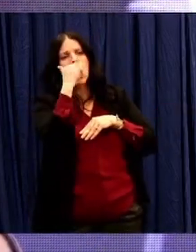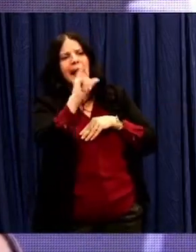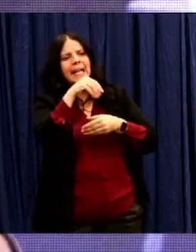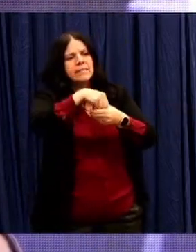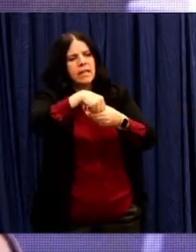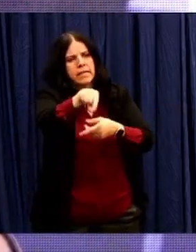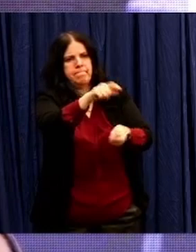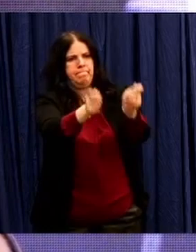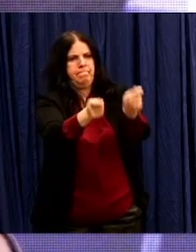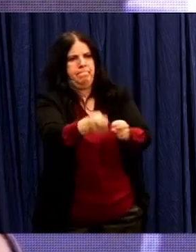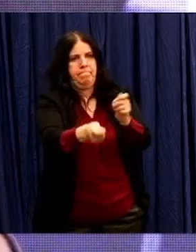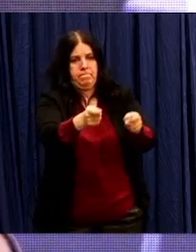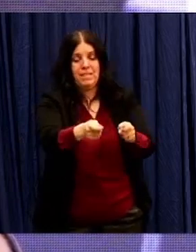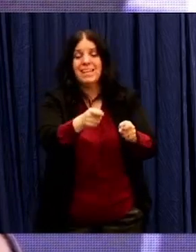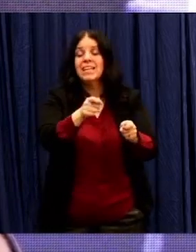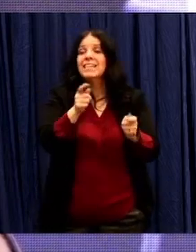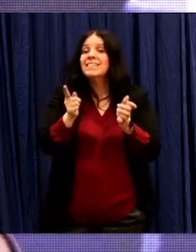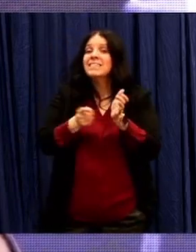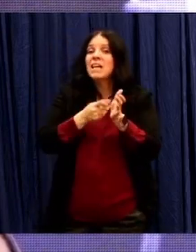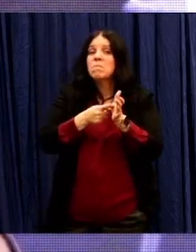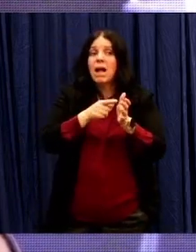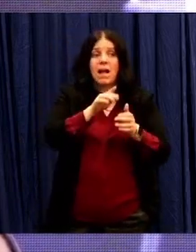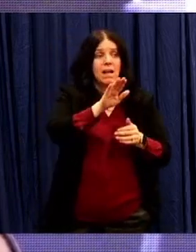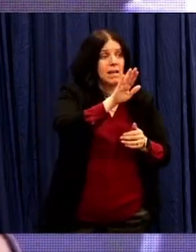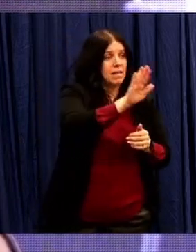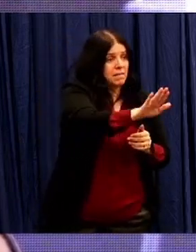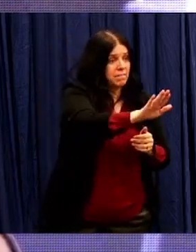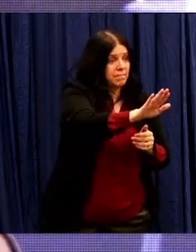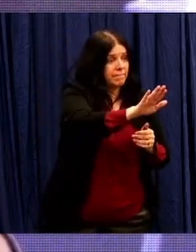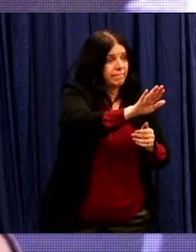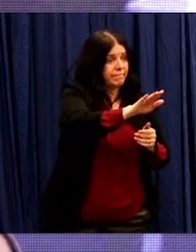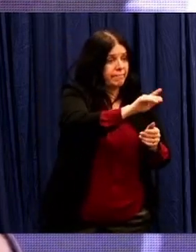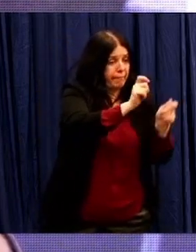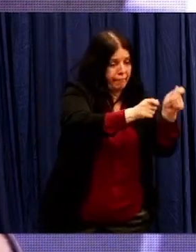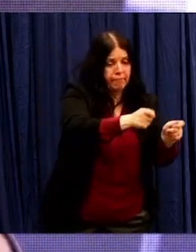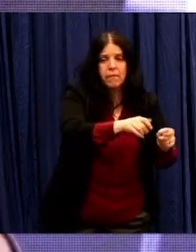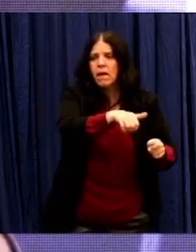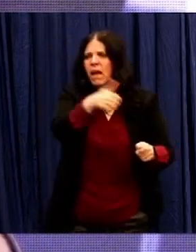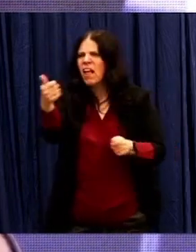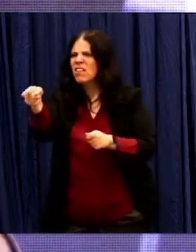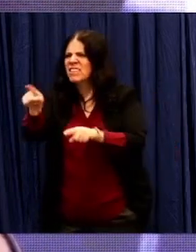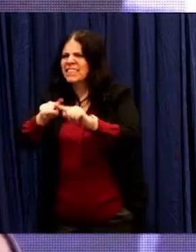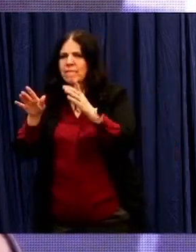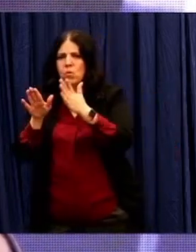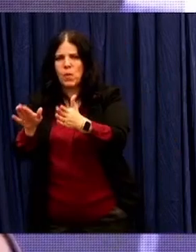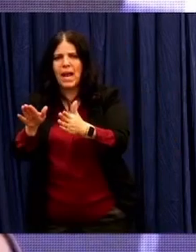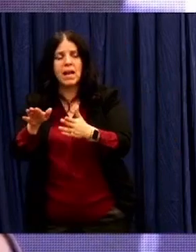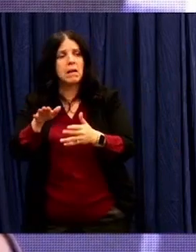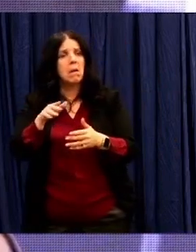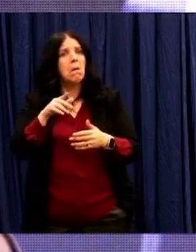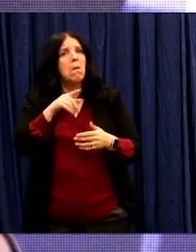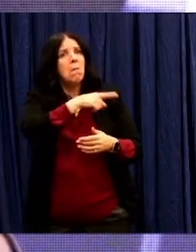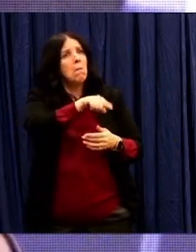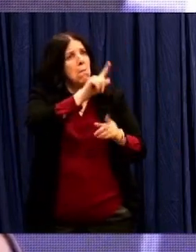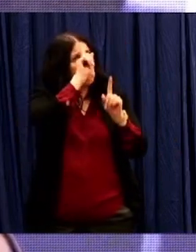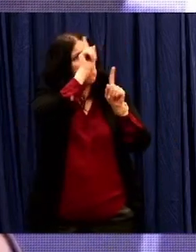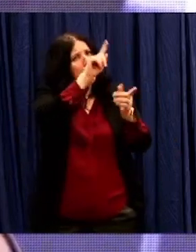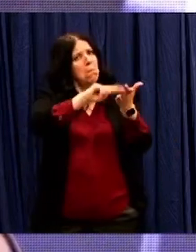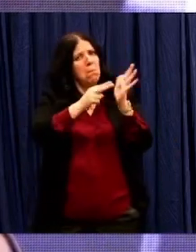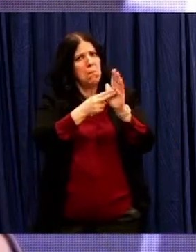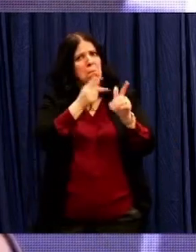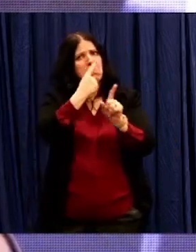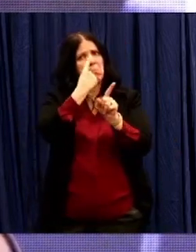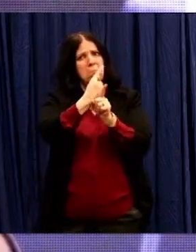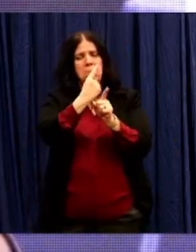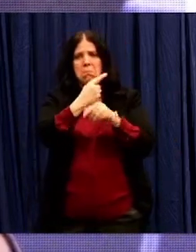create a barrier, maybe unintentioned, but still a barrier nevertheless. So looking at